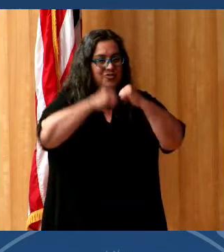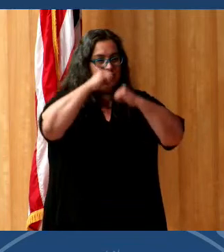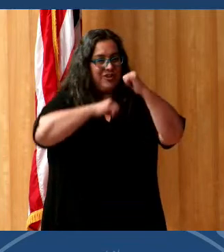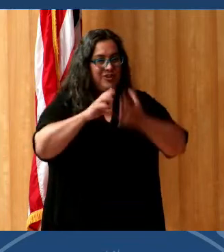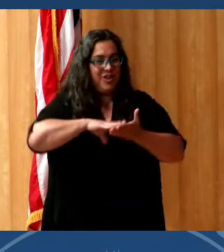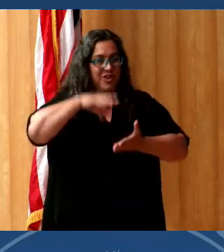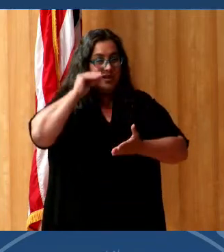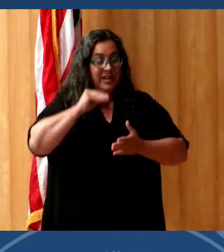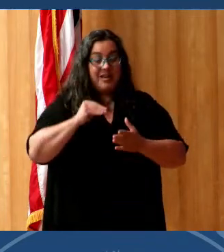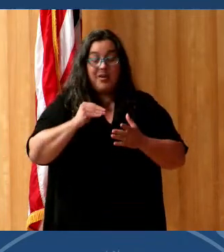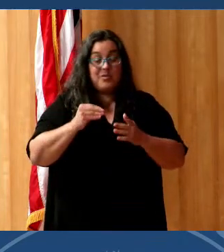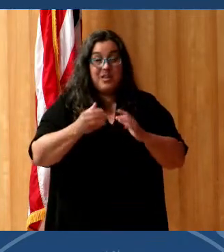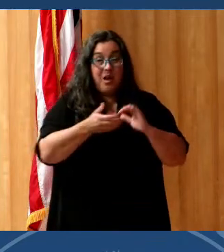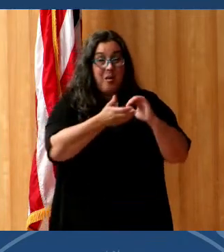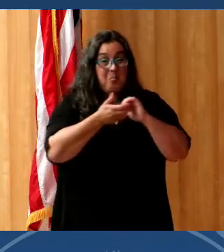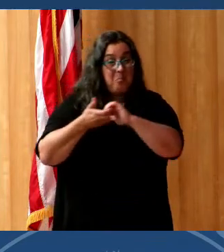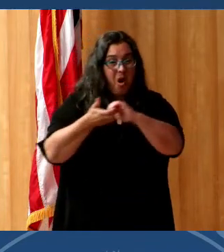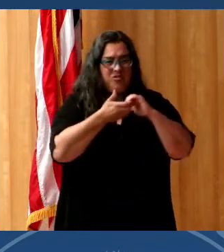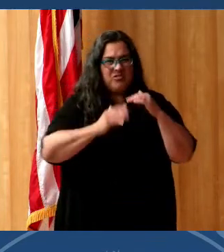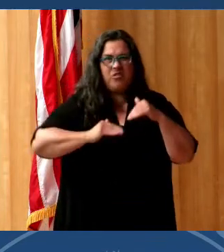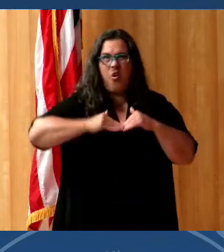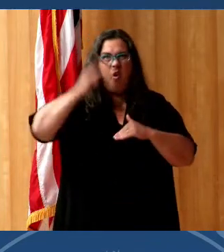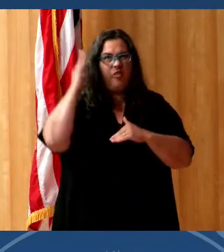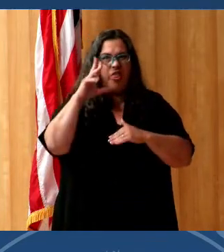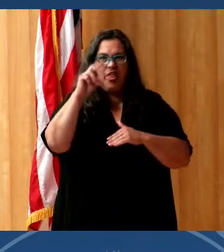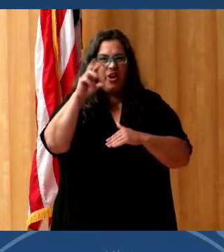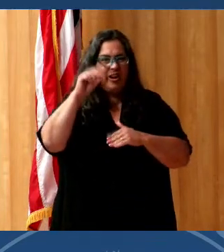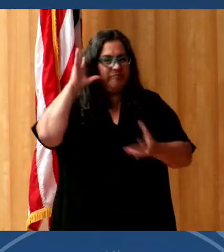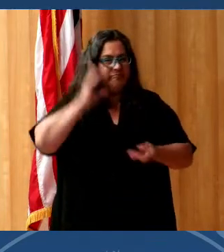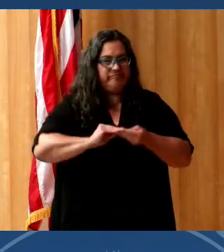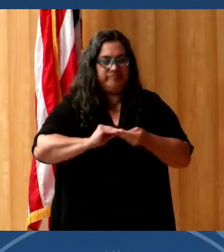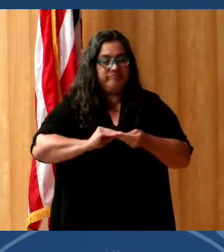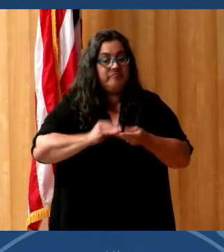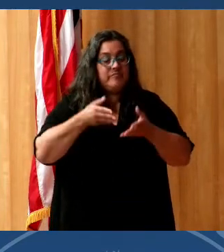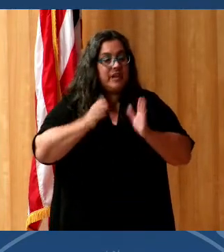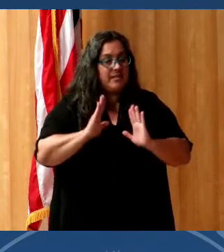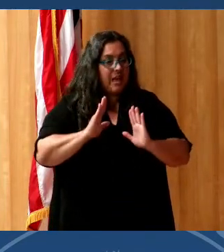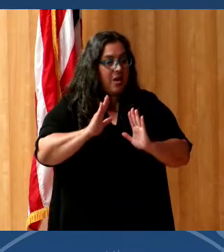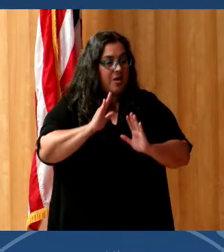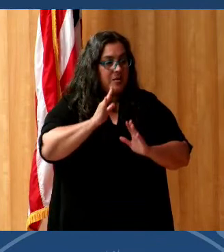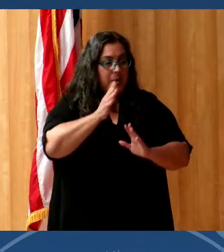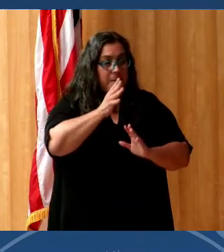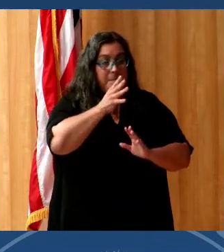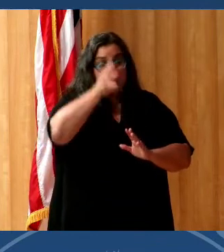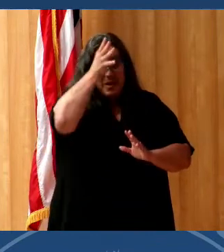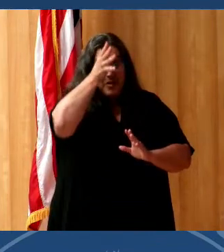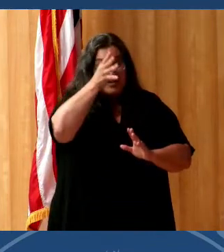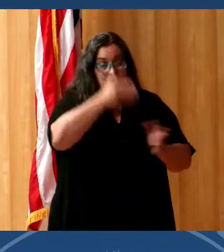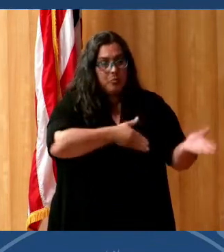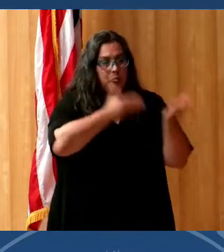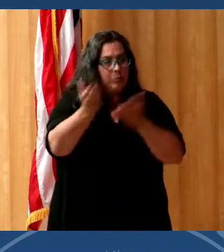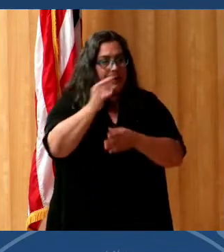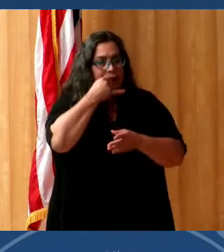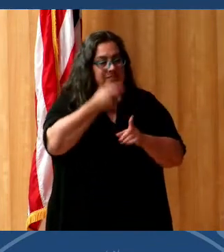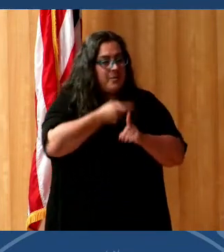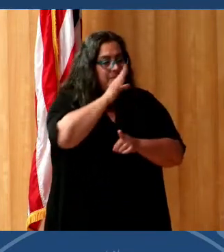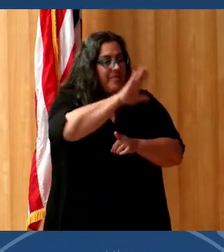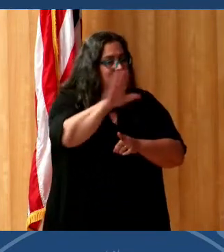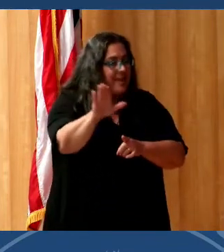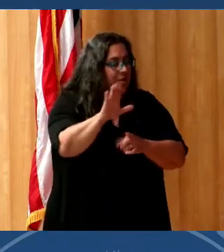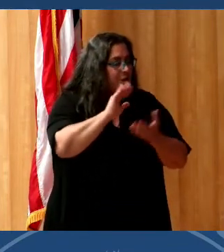over 30 partners, it also allowed for parents to take kids primarily in their communities where they